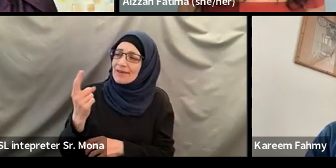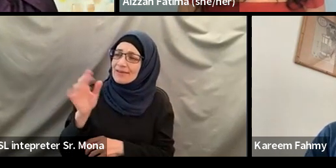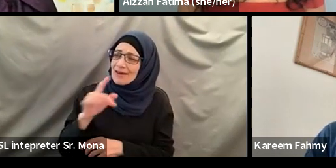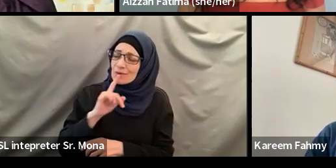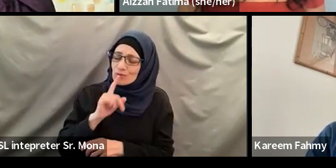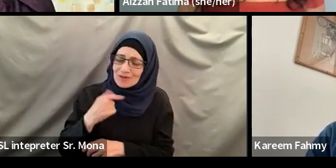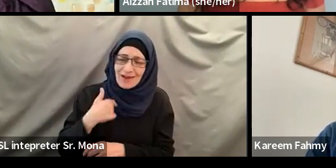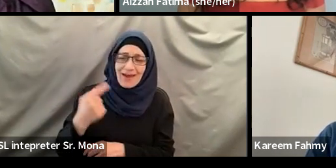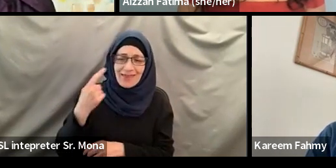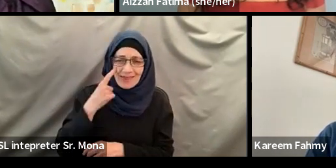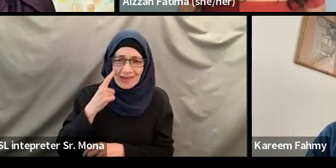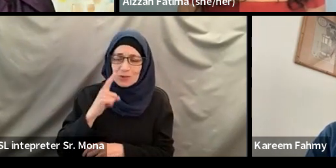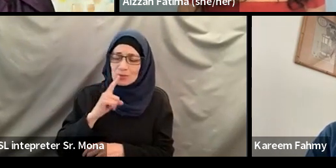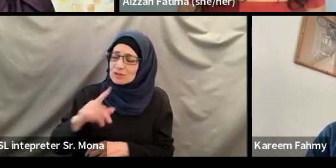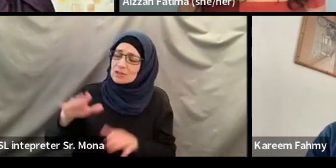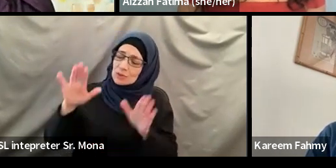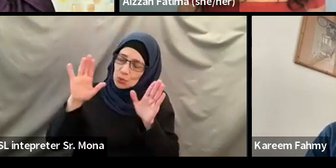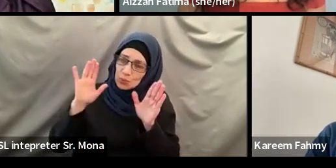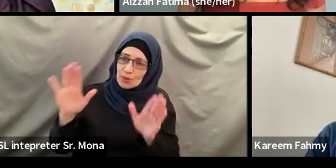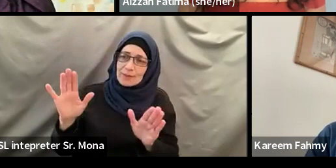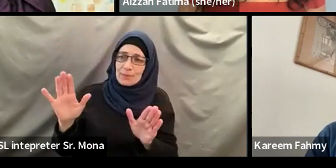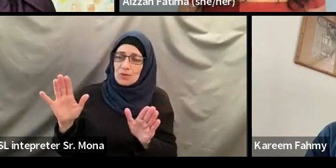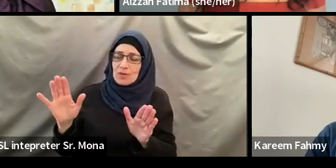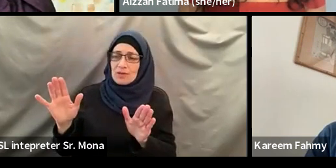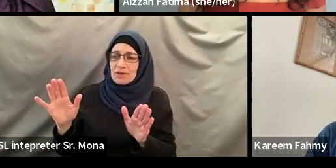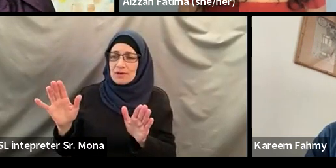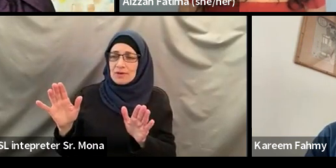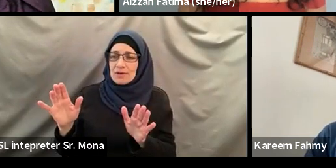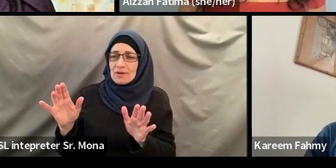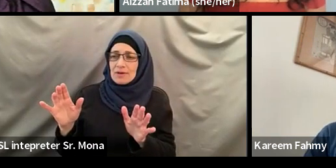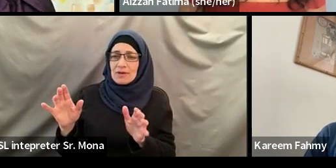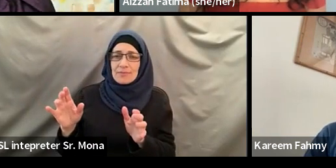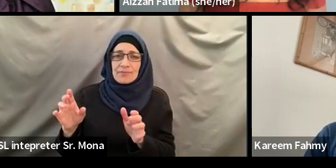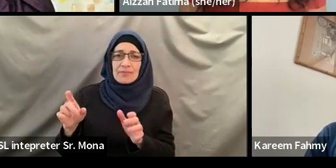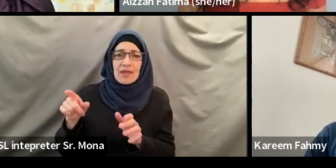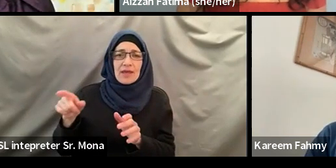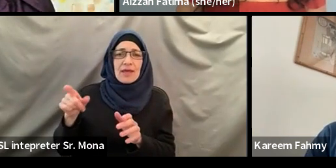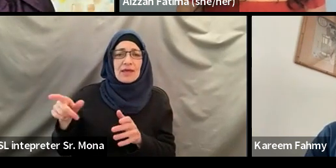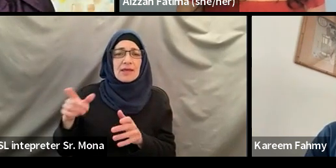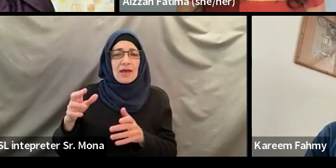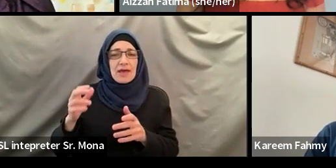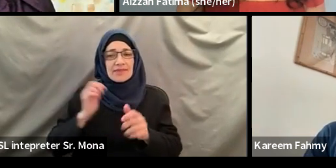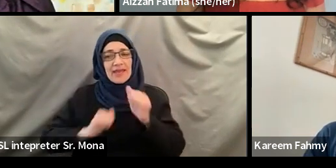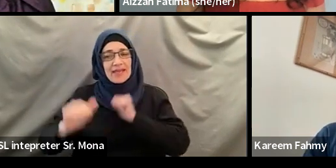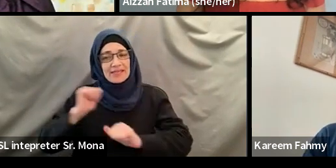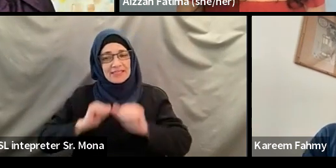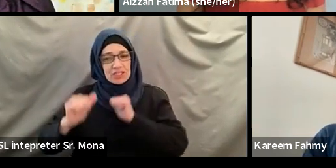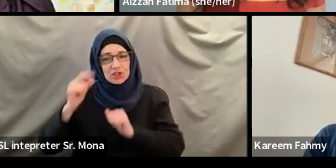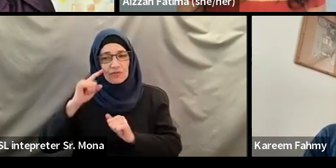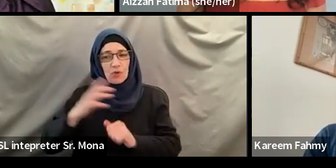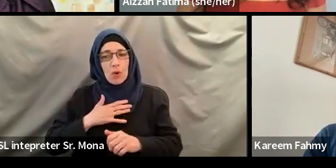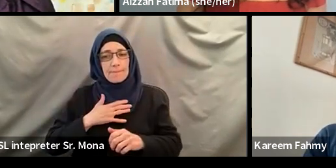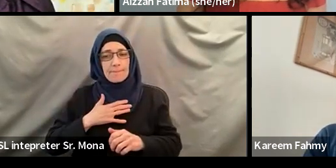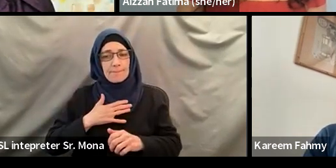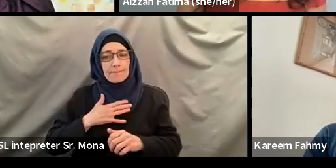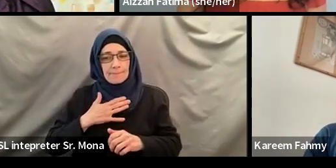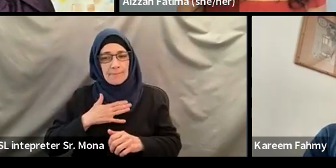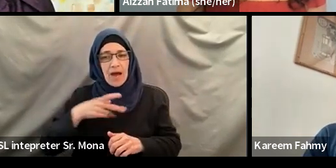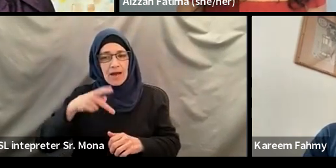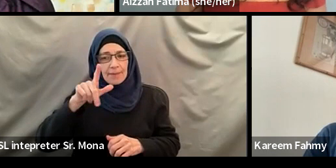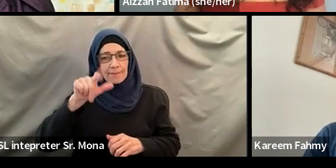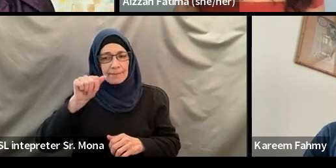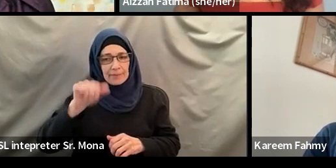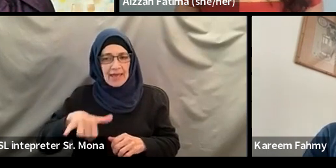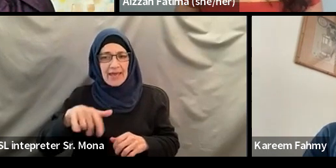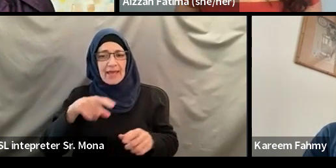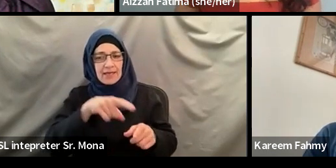think was incredible, that they had auditioned for my play Hatefuck for the Roundhouse, which ended up getting canceled due to